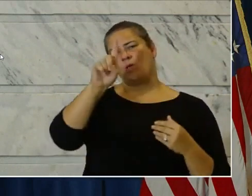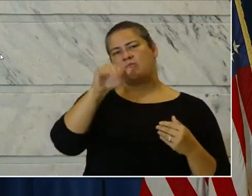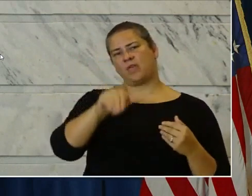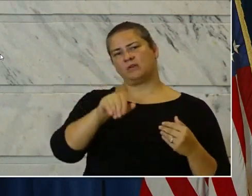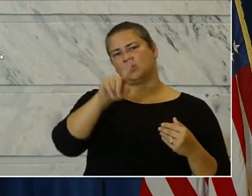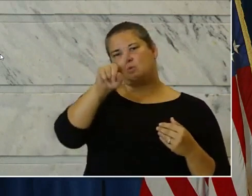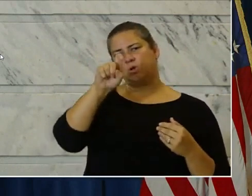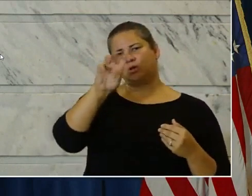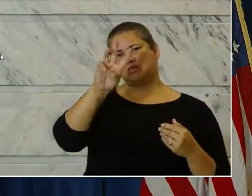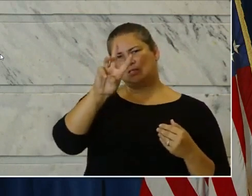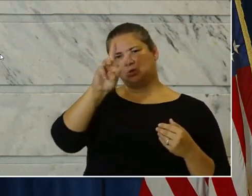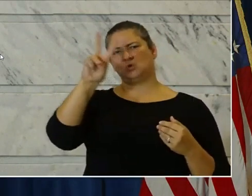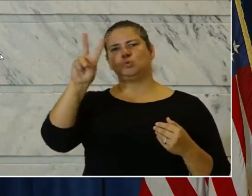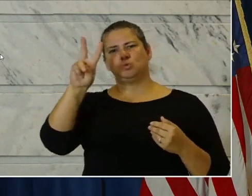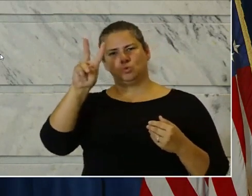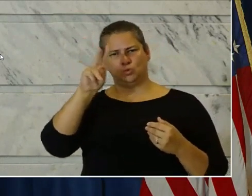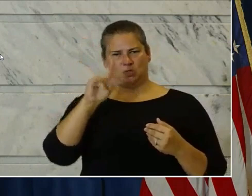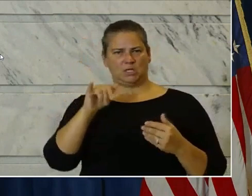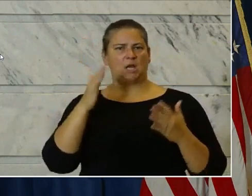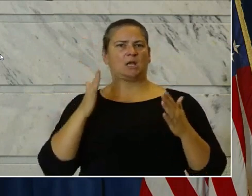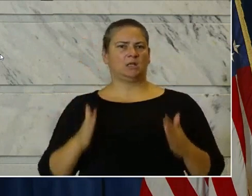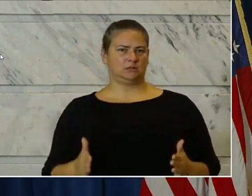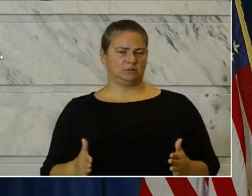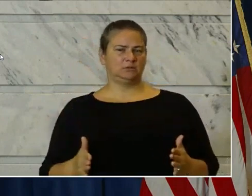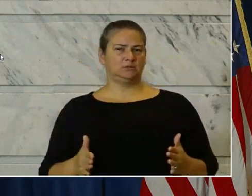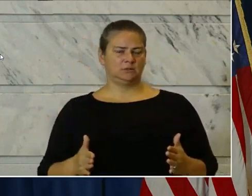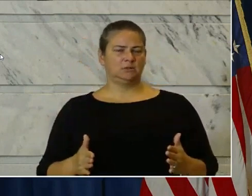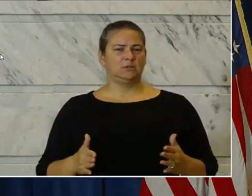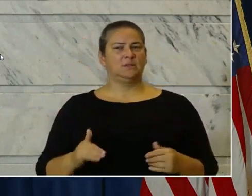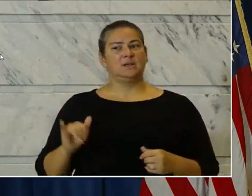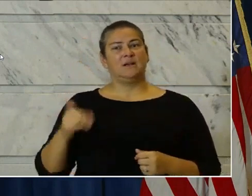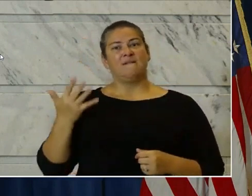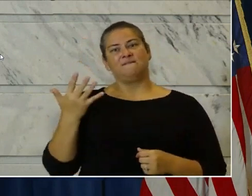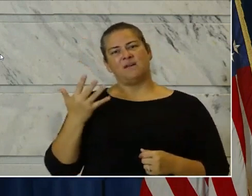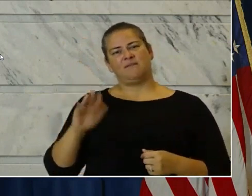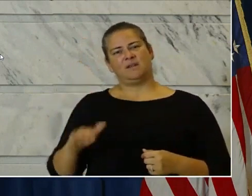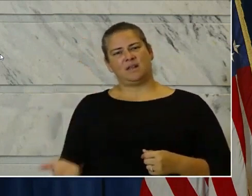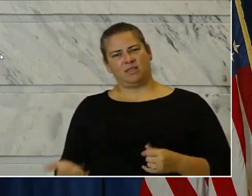1,162 Kentuckians. That's 5 additional deaths today.